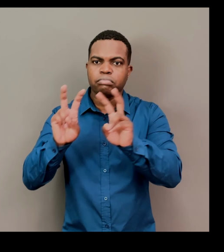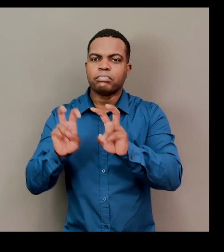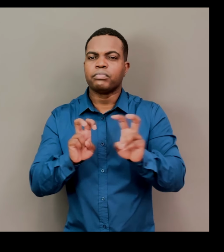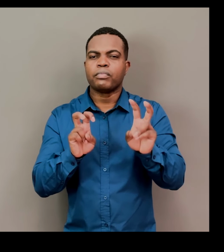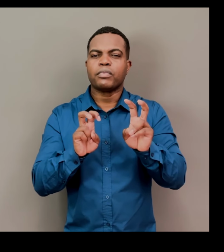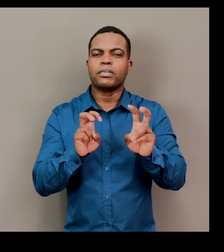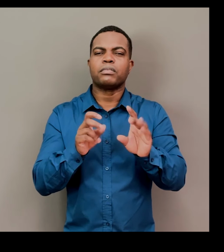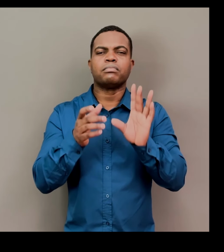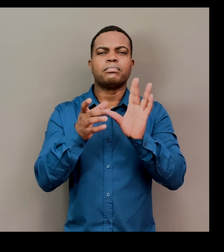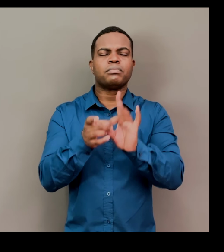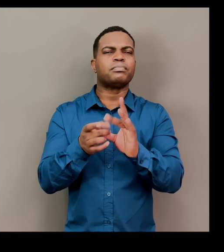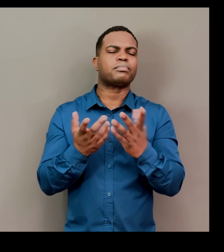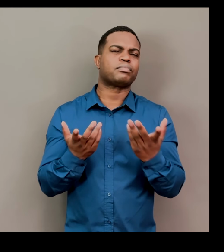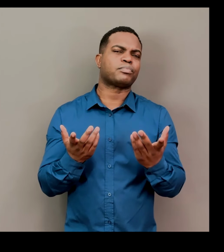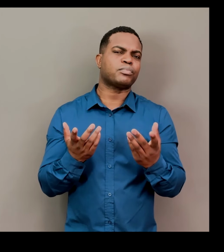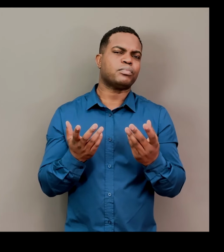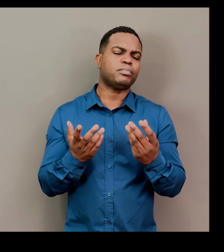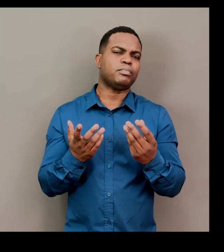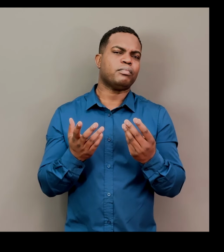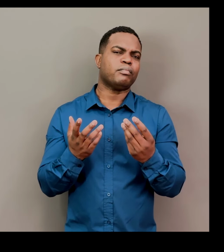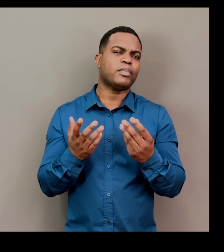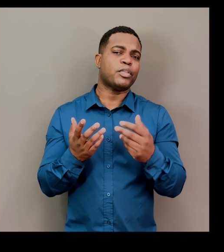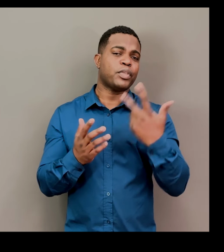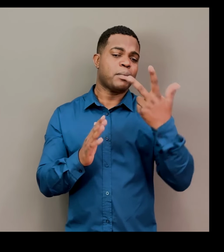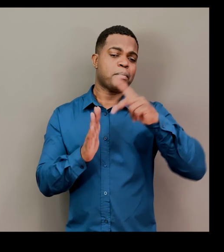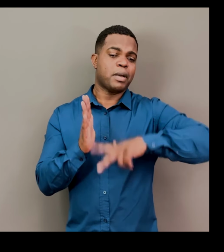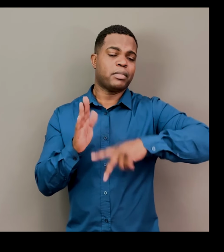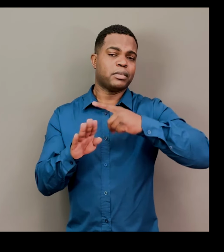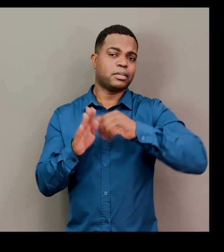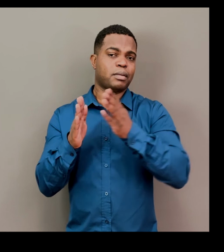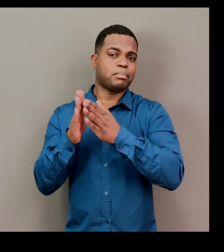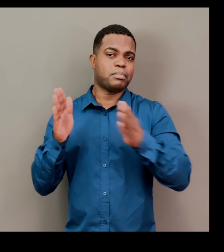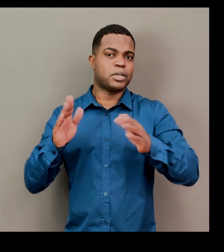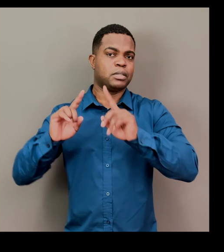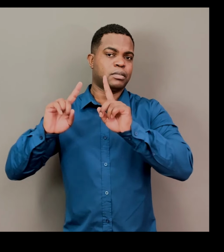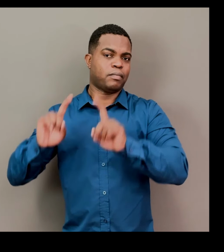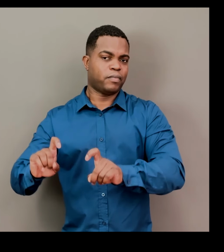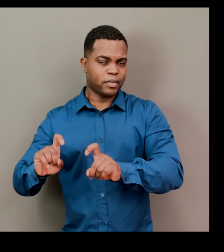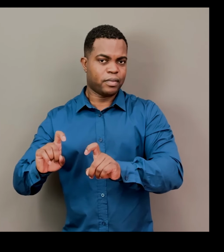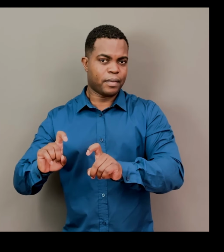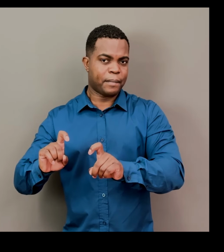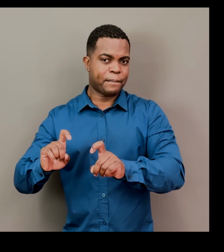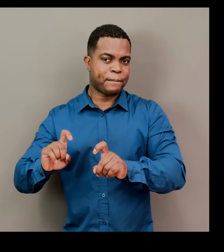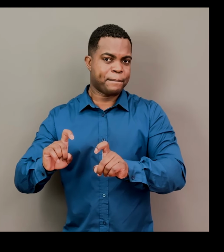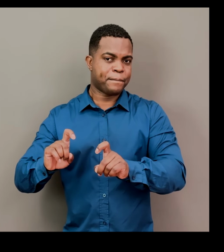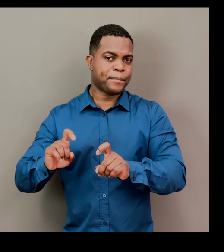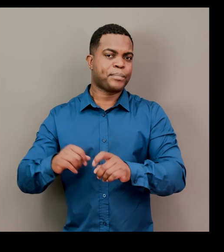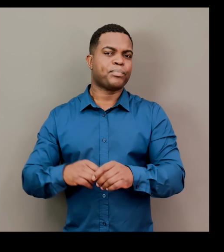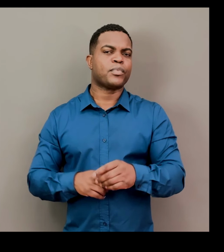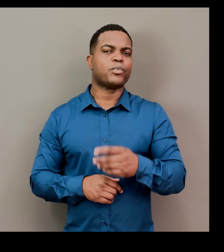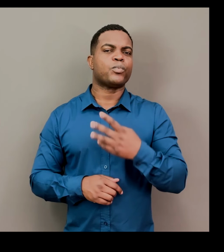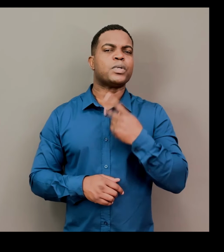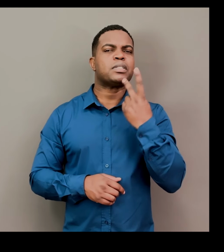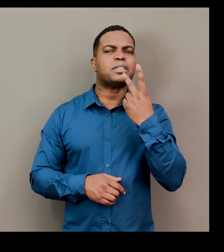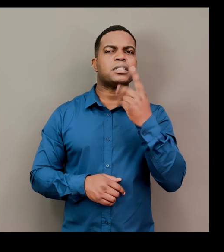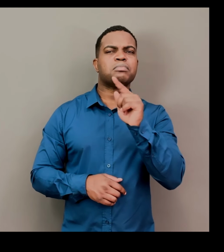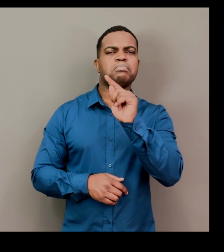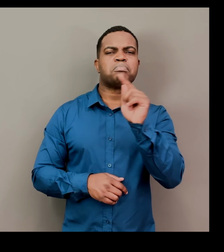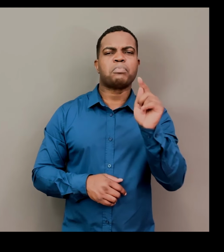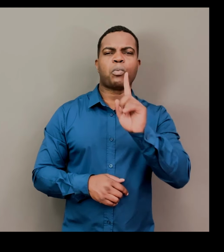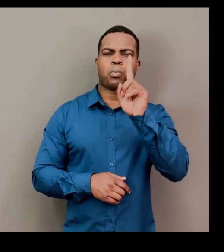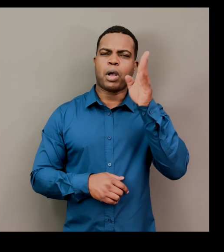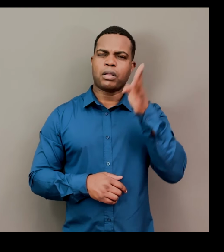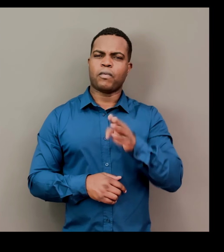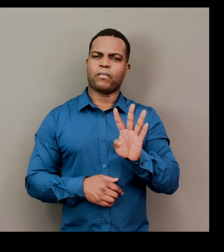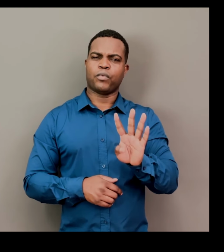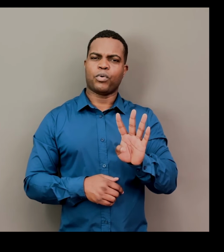news, websites, or social media during the 3 months prior to the survey. However, only around a